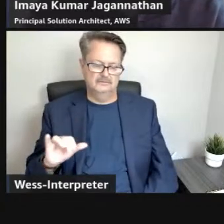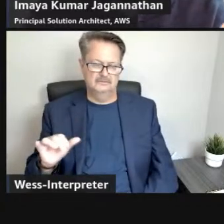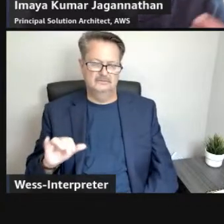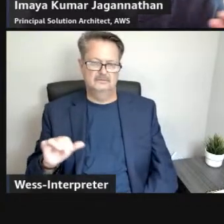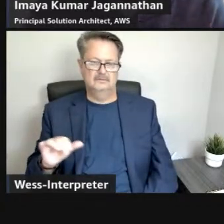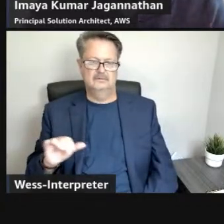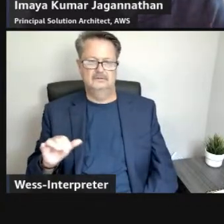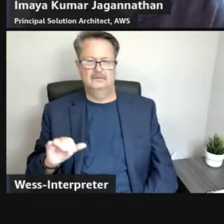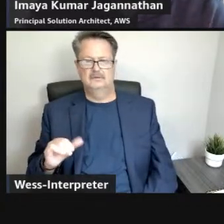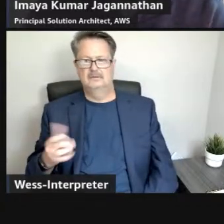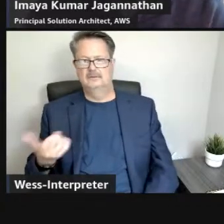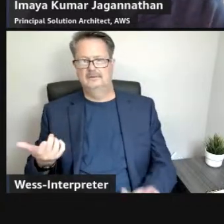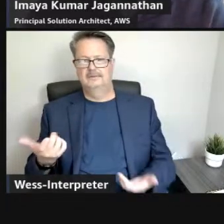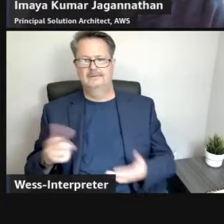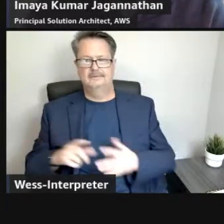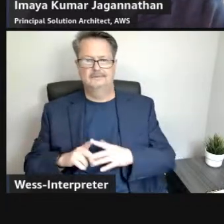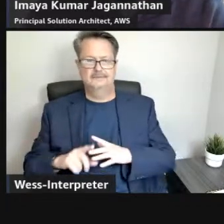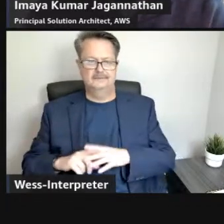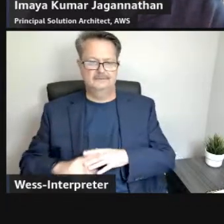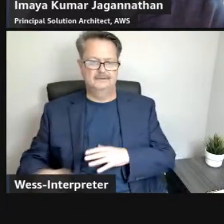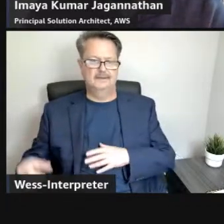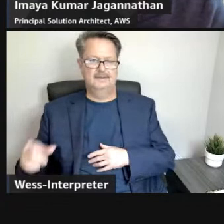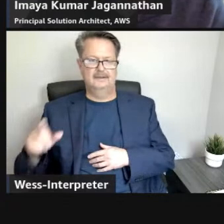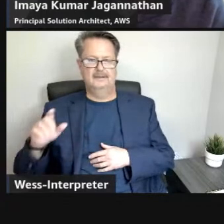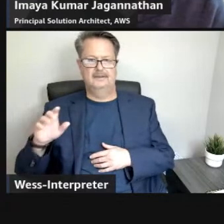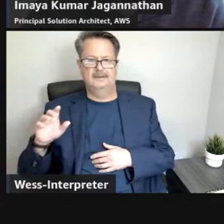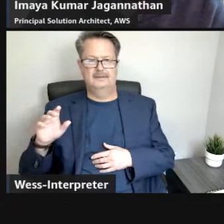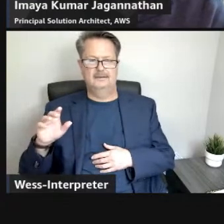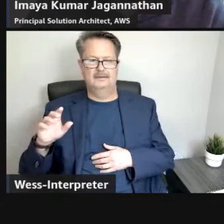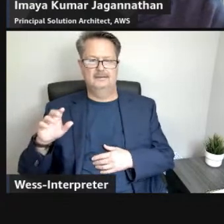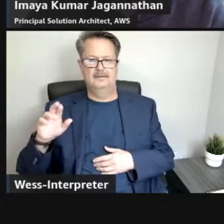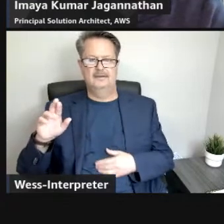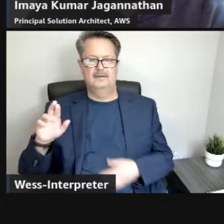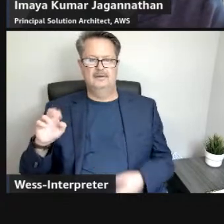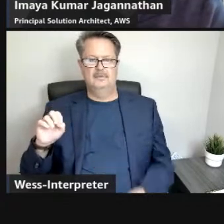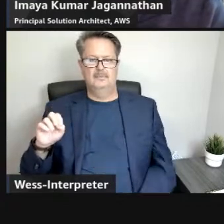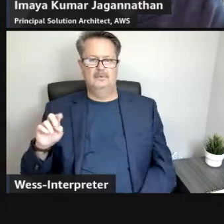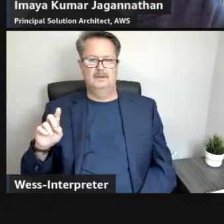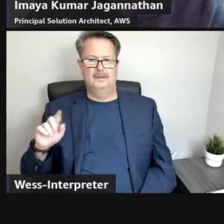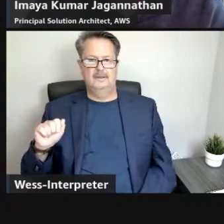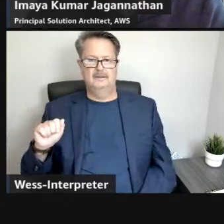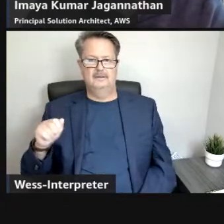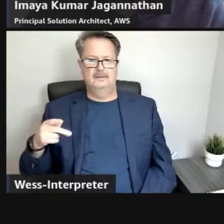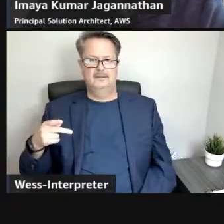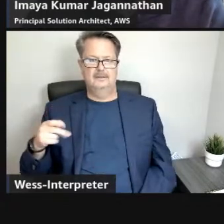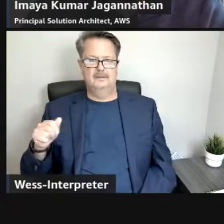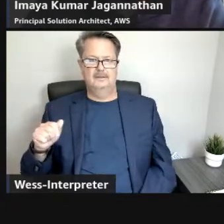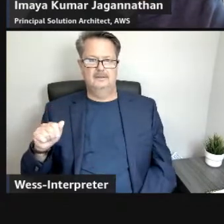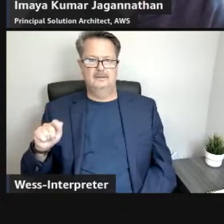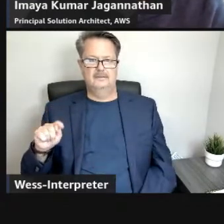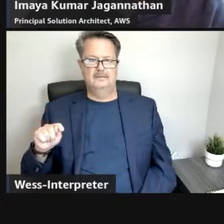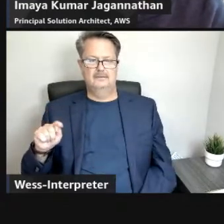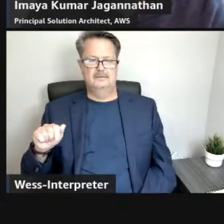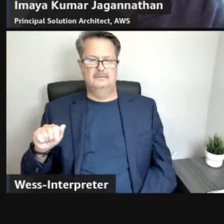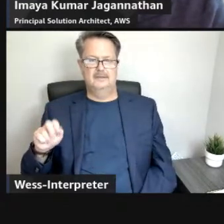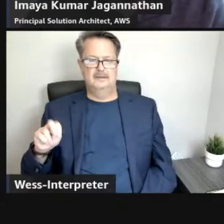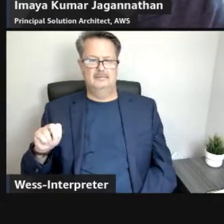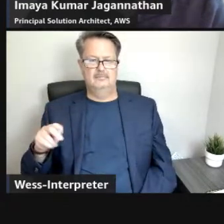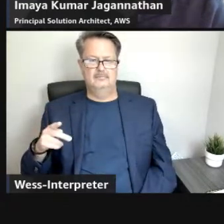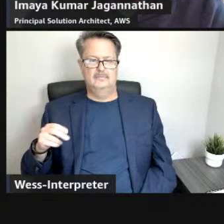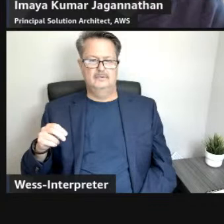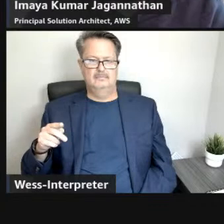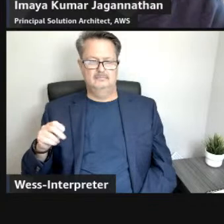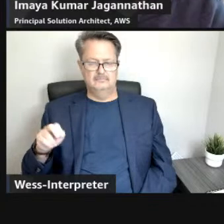scraping metrics or doing the exporter activities and so on, and also exposing its own health metrics and so on. So you want to make sure